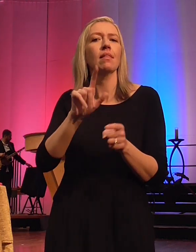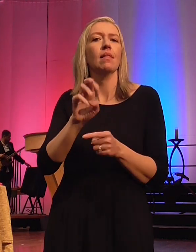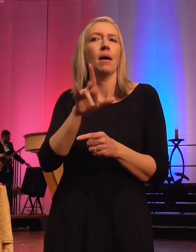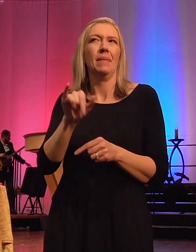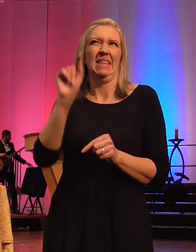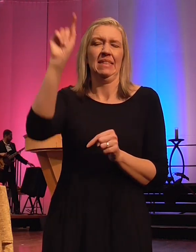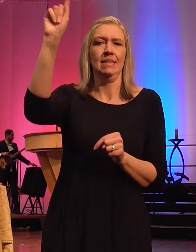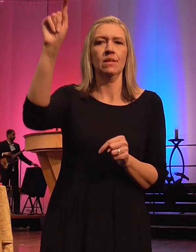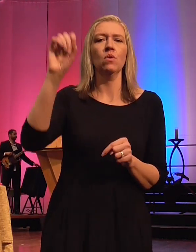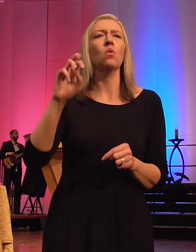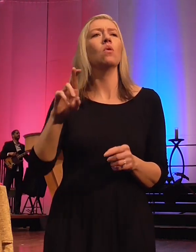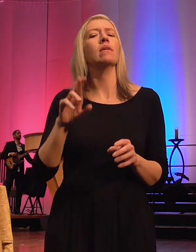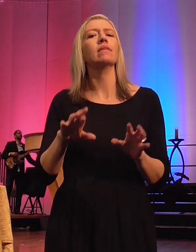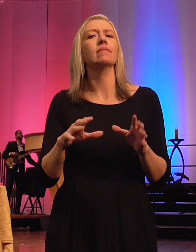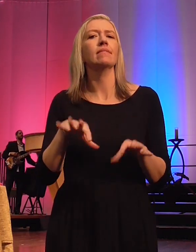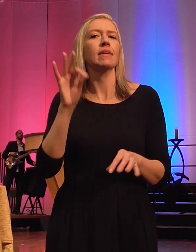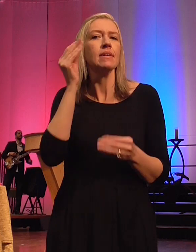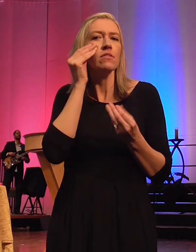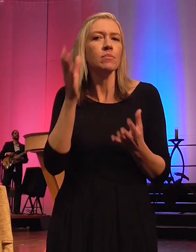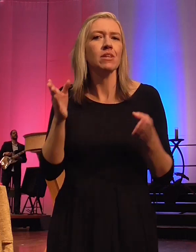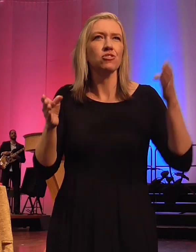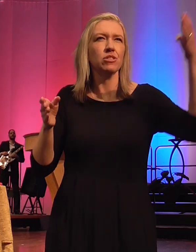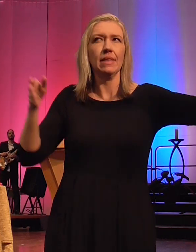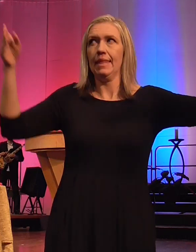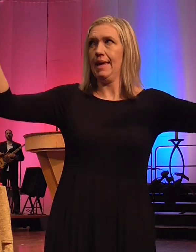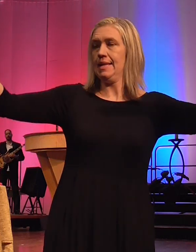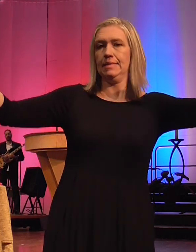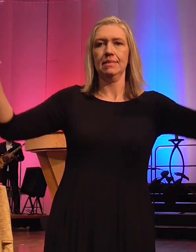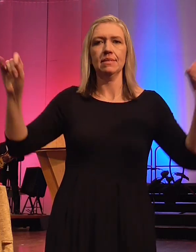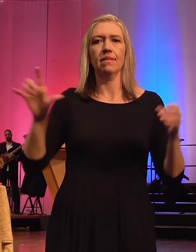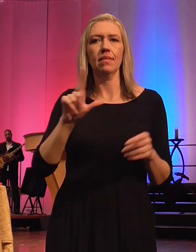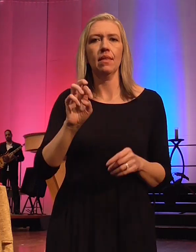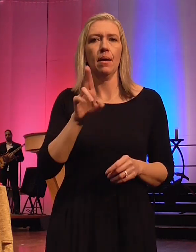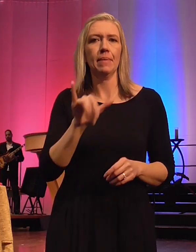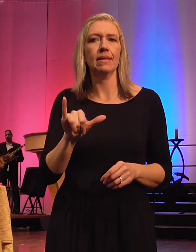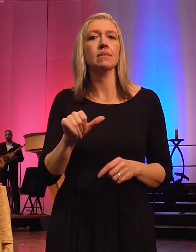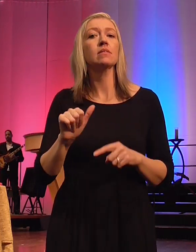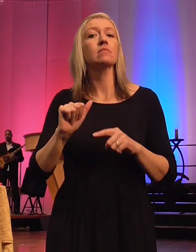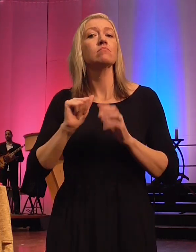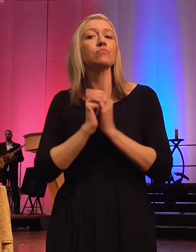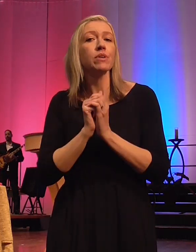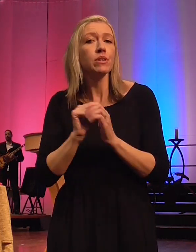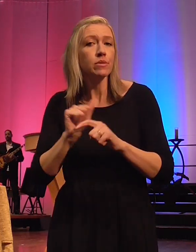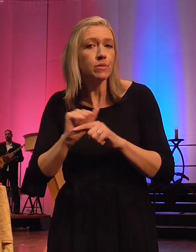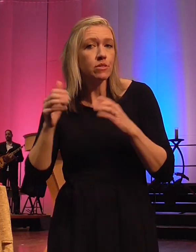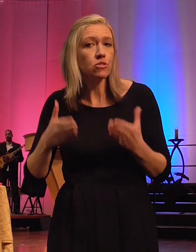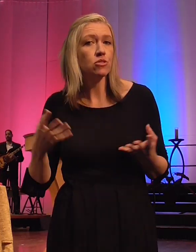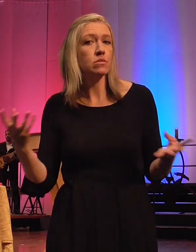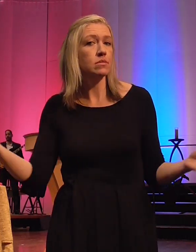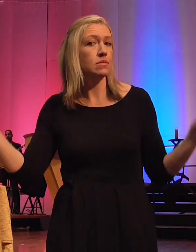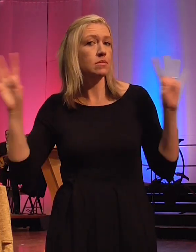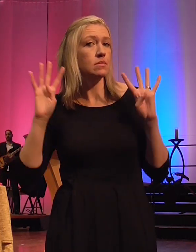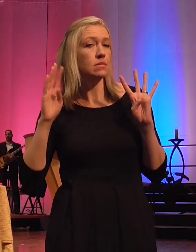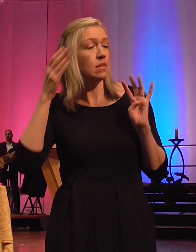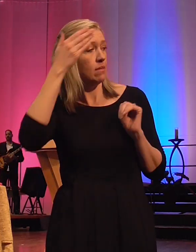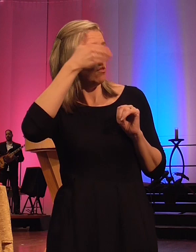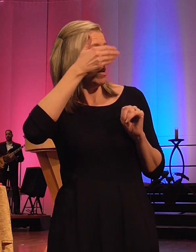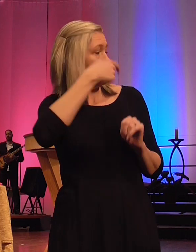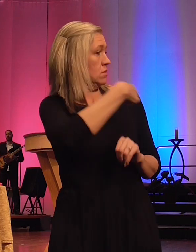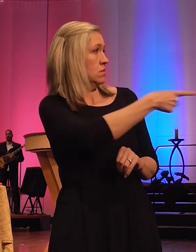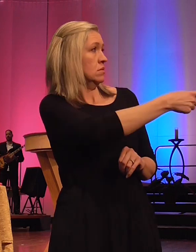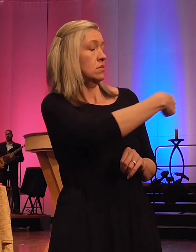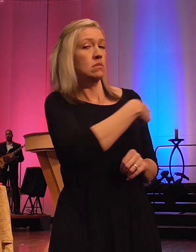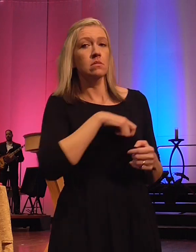to pick up some information at the ends of our lobby. Our prayer practitioners are coming down front. If you would like